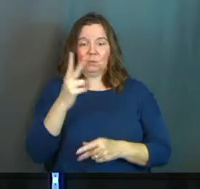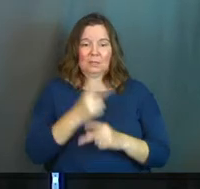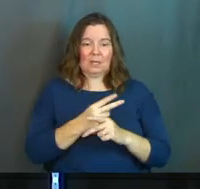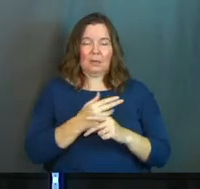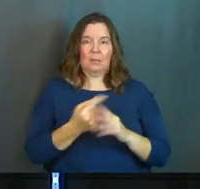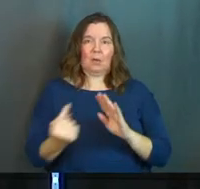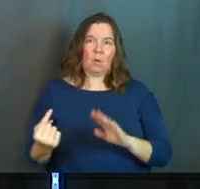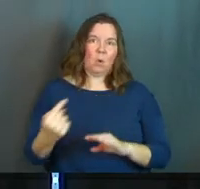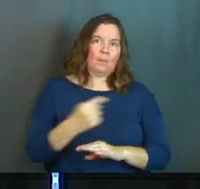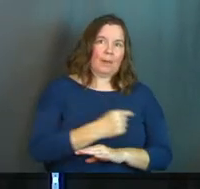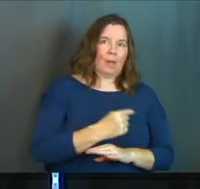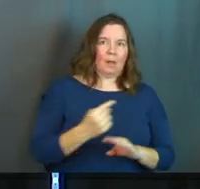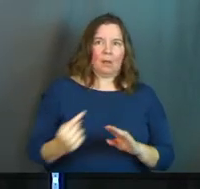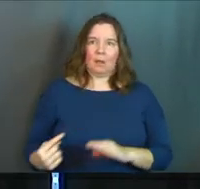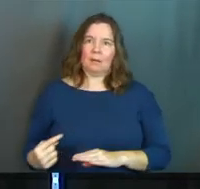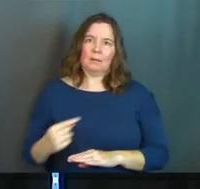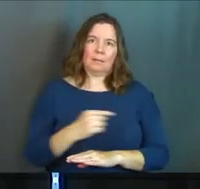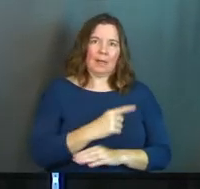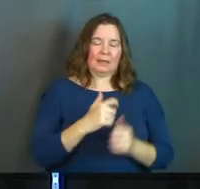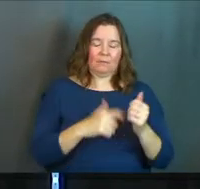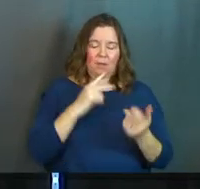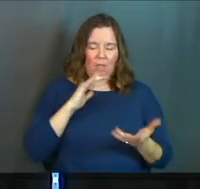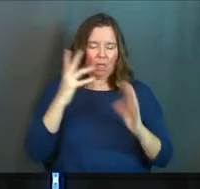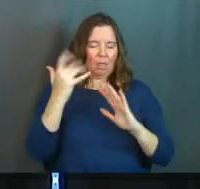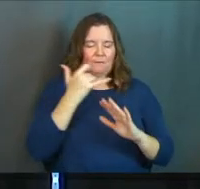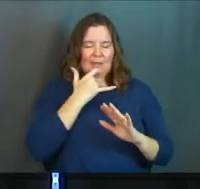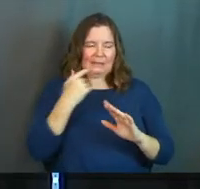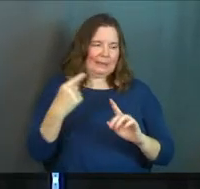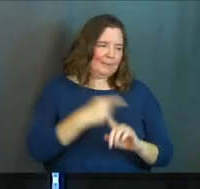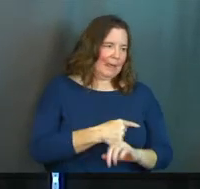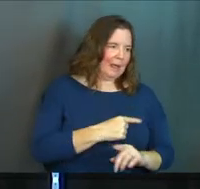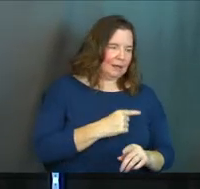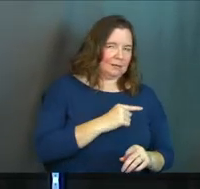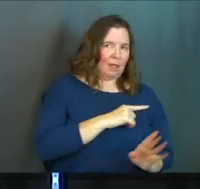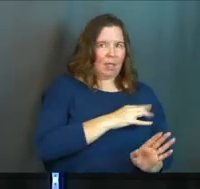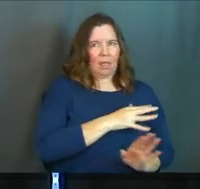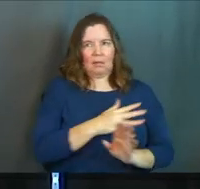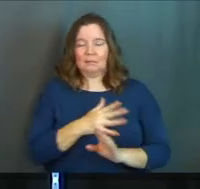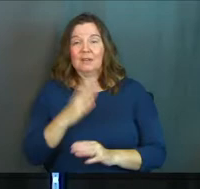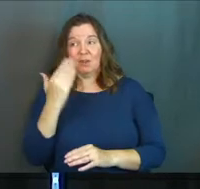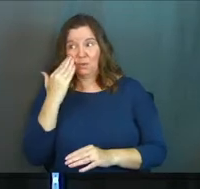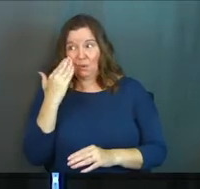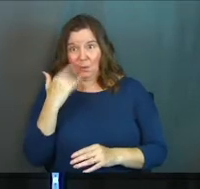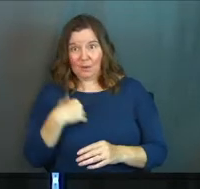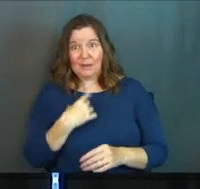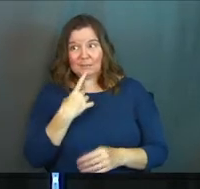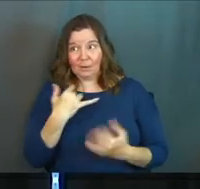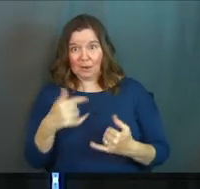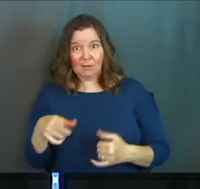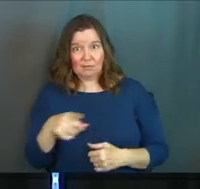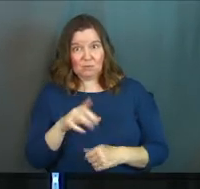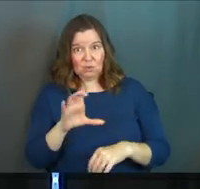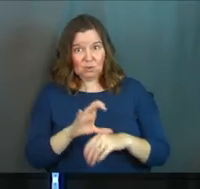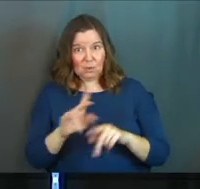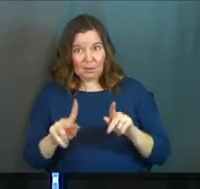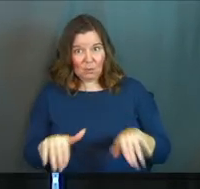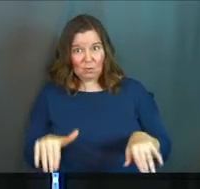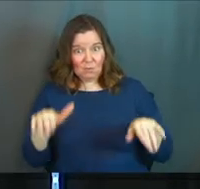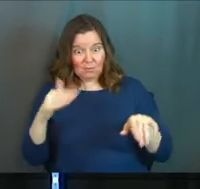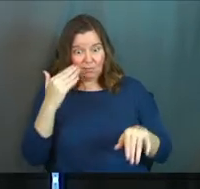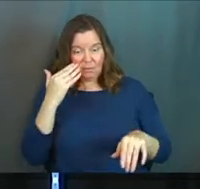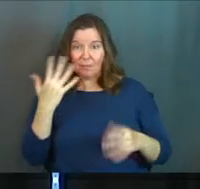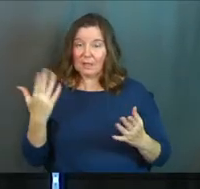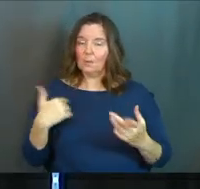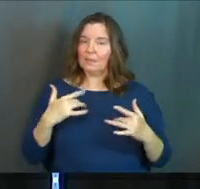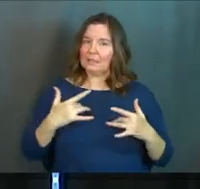keep going back every single time that you fail. And you church kids in the room, you know exactly what I'm saying right now. Because here's